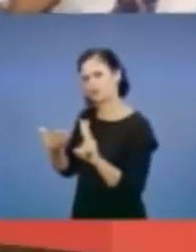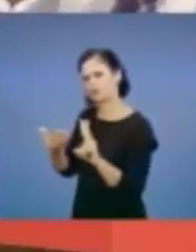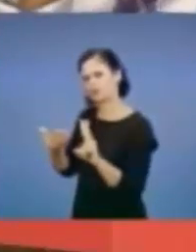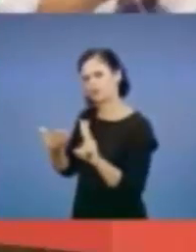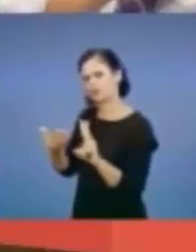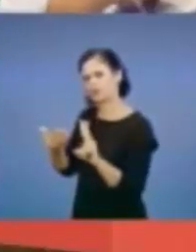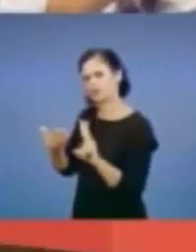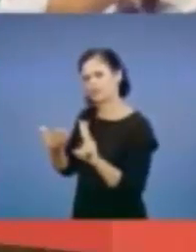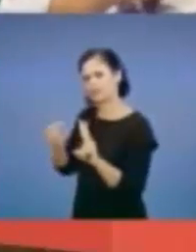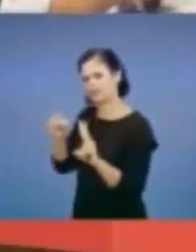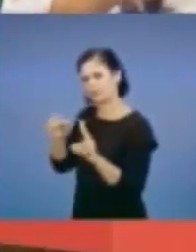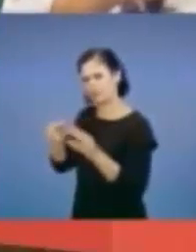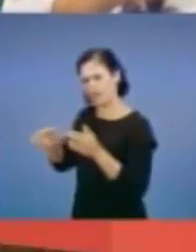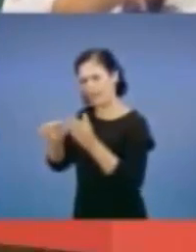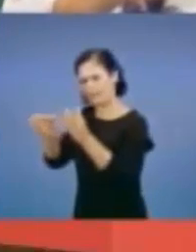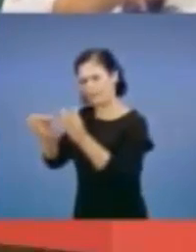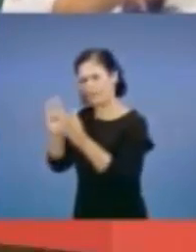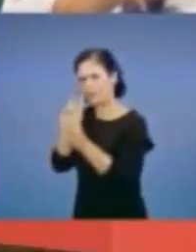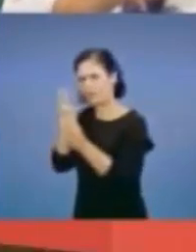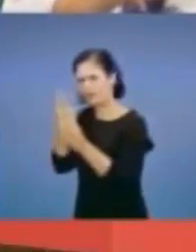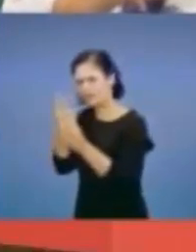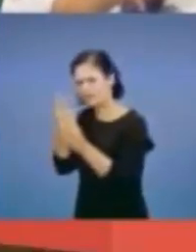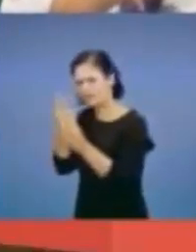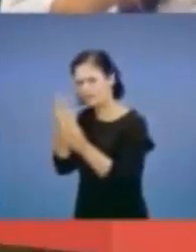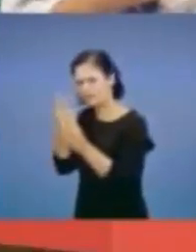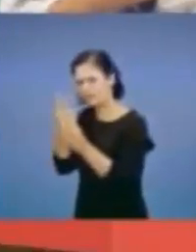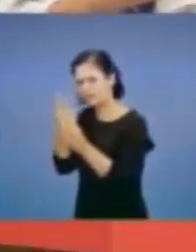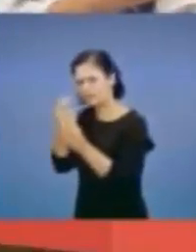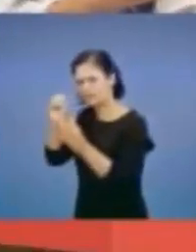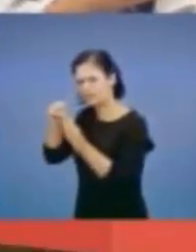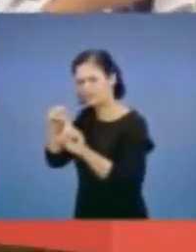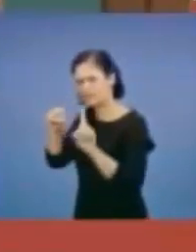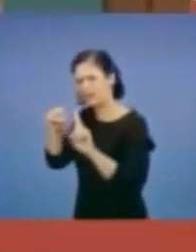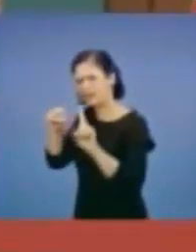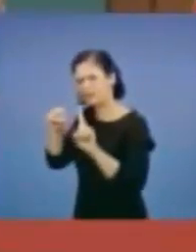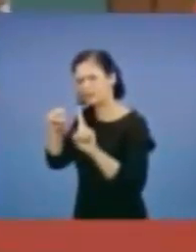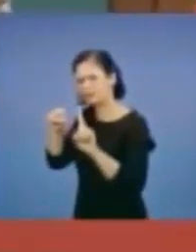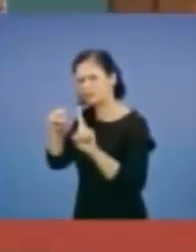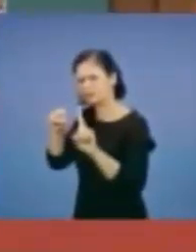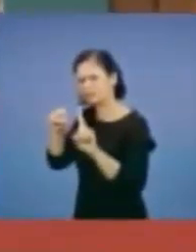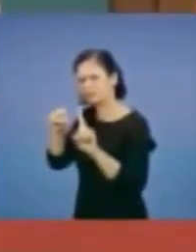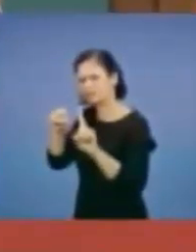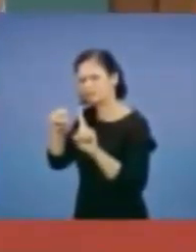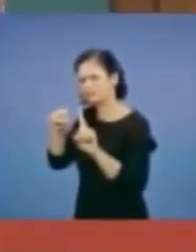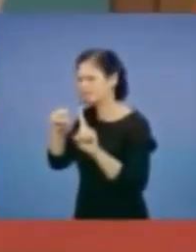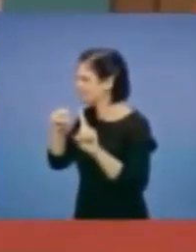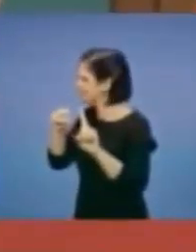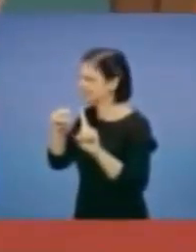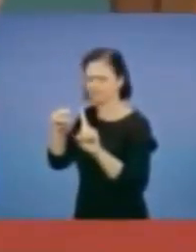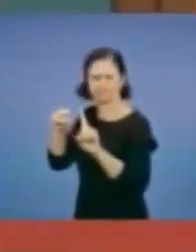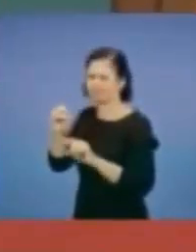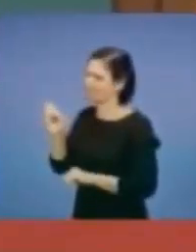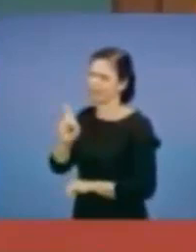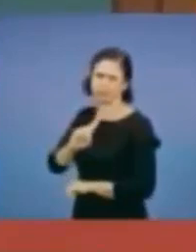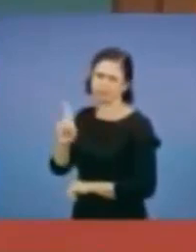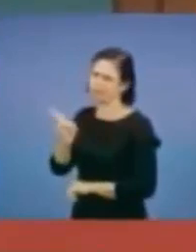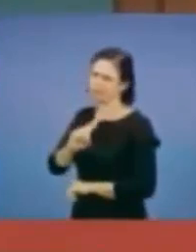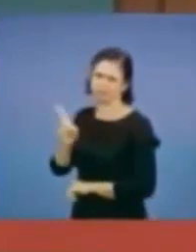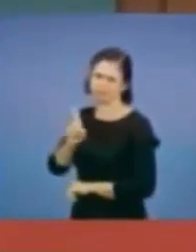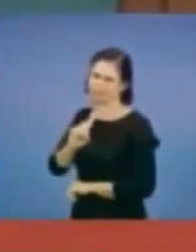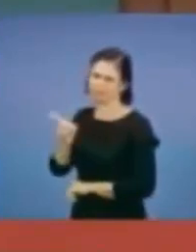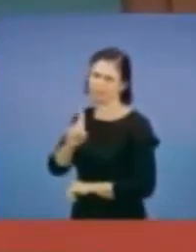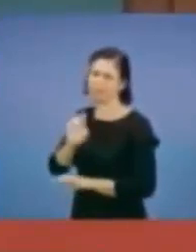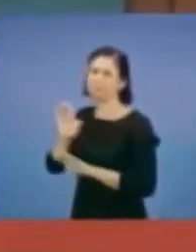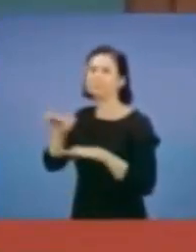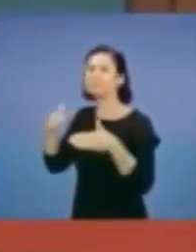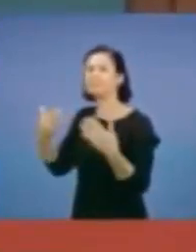Because they have recognized Jesus on the way to Emmaus? Yes or not? They had not recognized